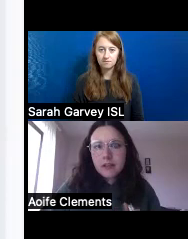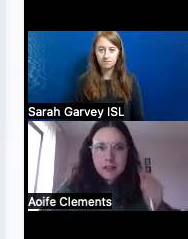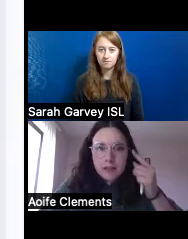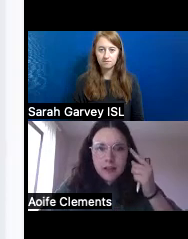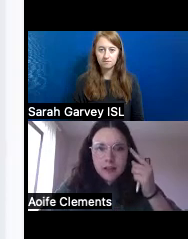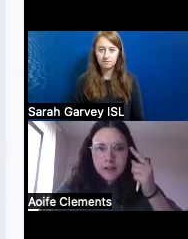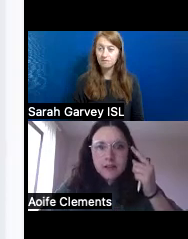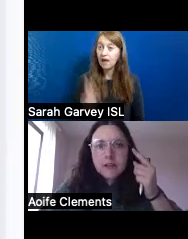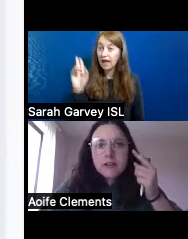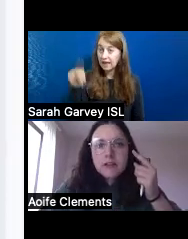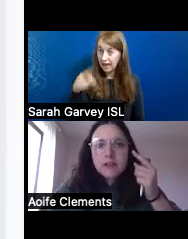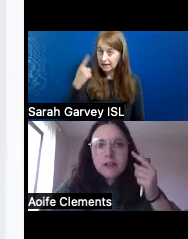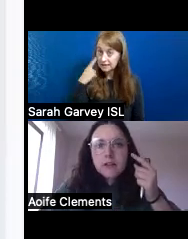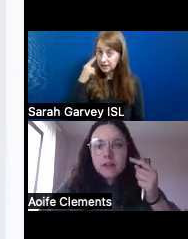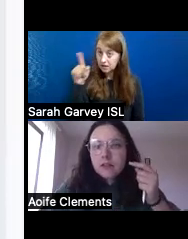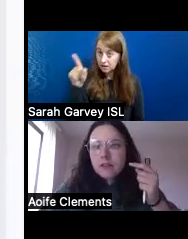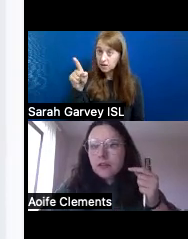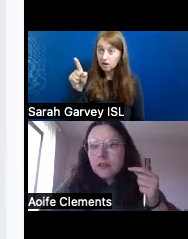Can you see it? Yeah.